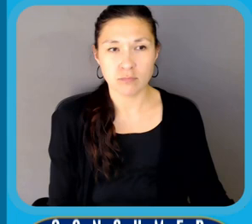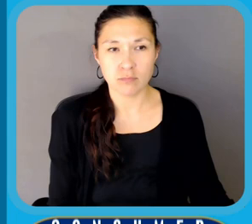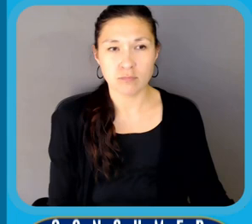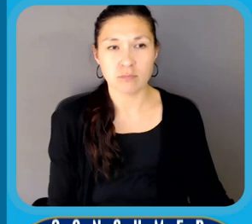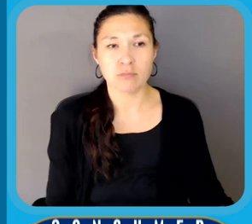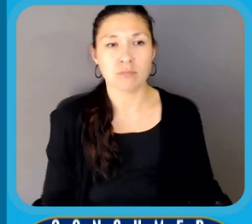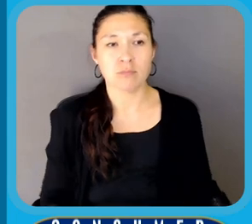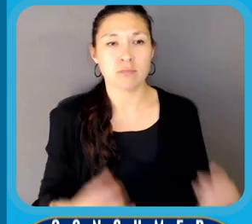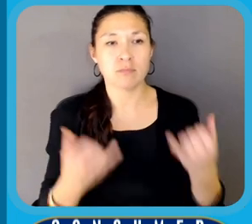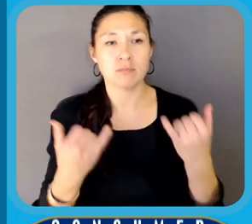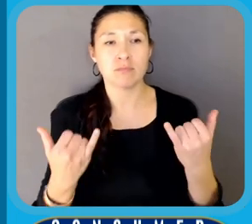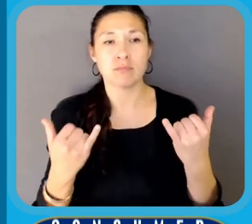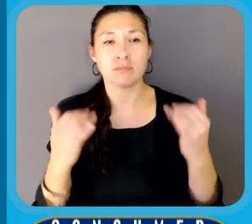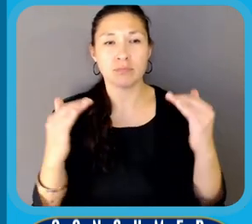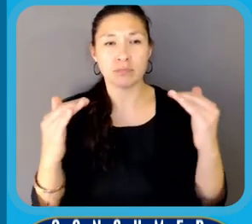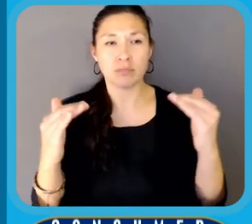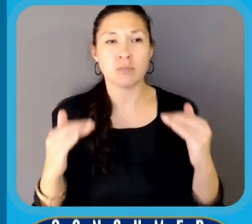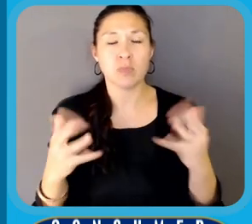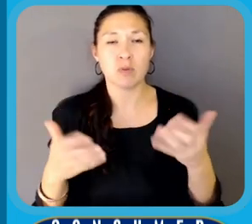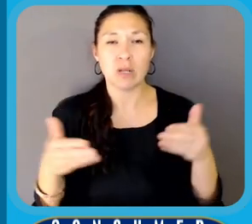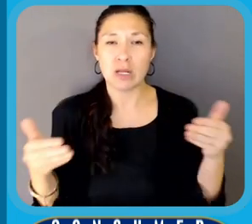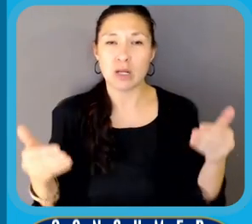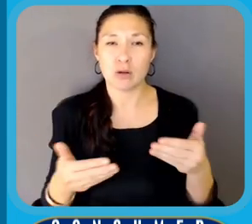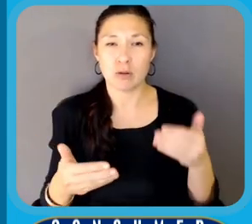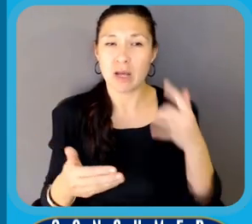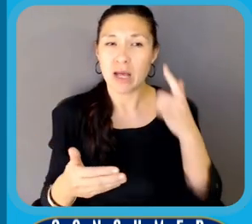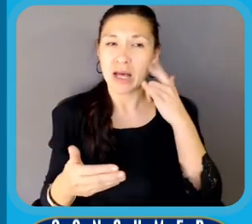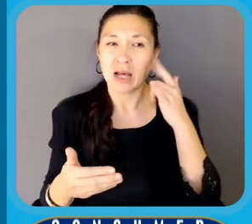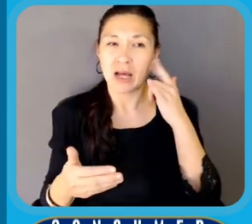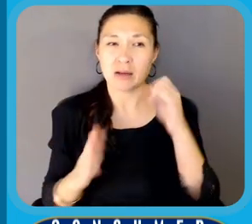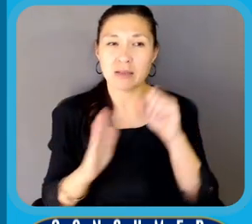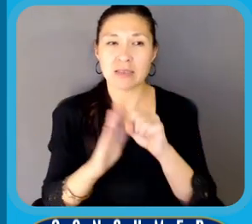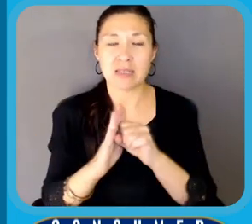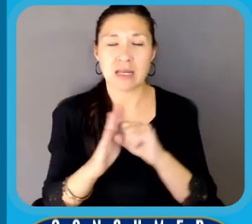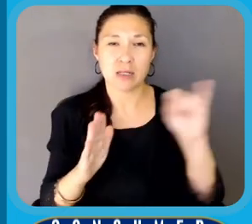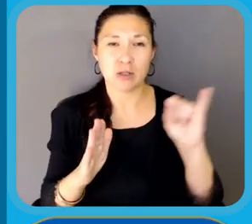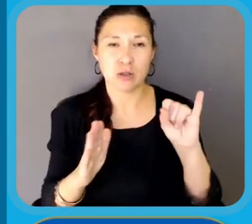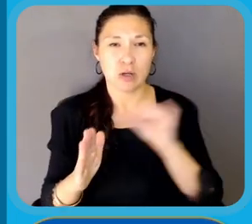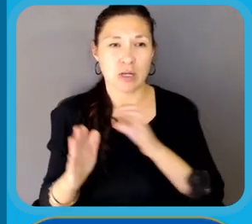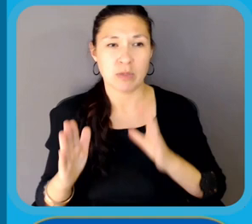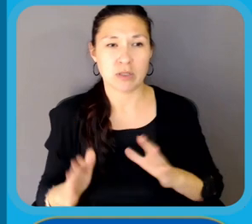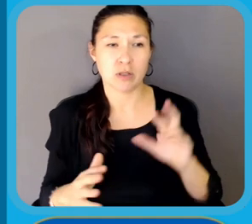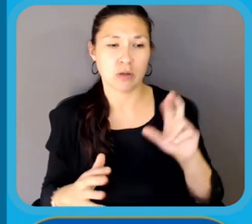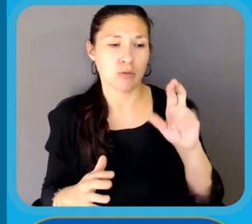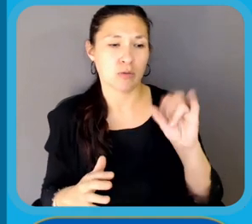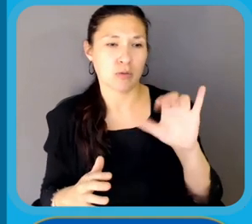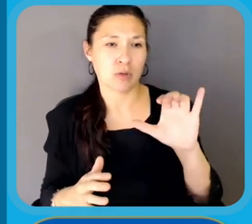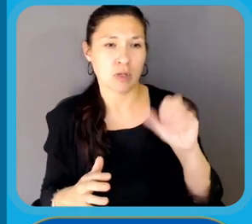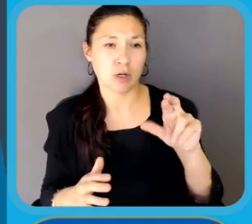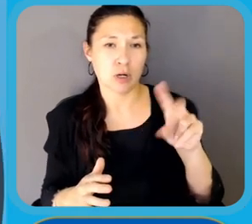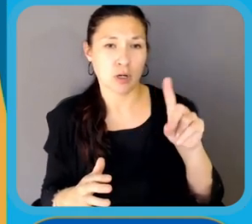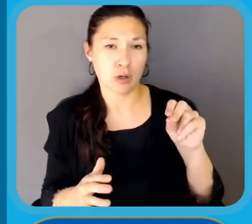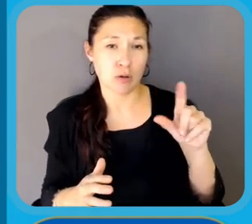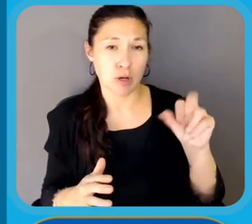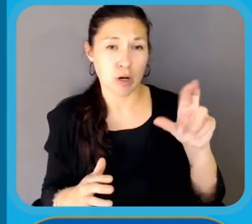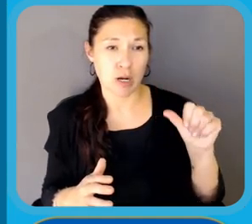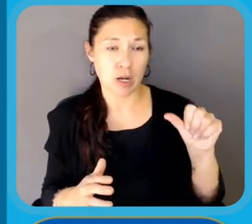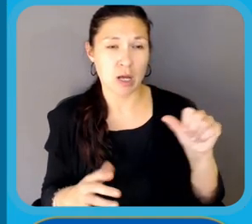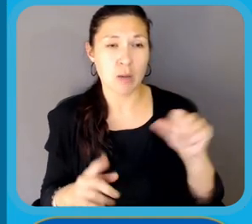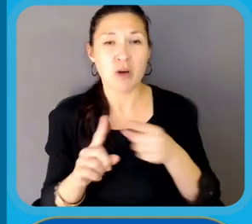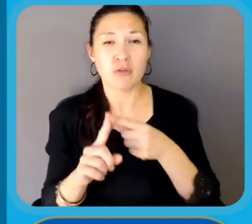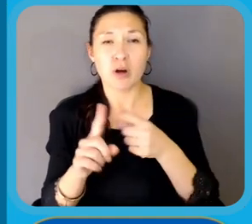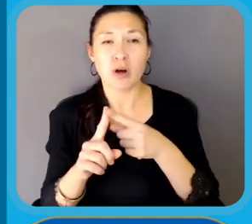Delegates and guests, to introduce California State Insurance Commissioner Ricardo Lara, please welcome President of the California